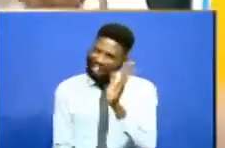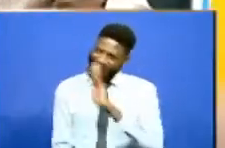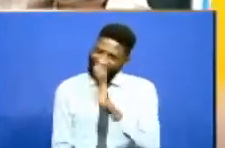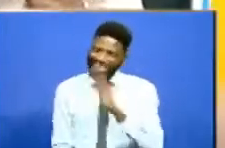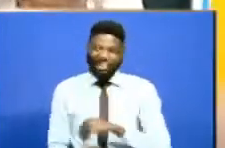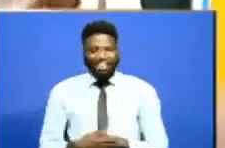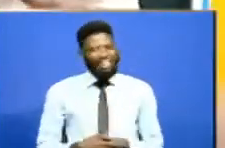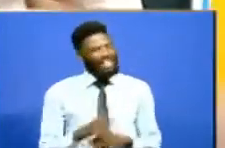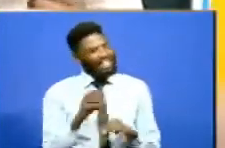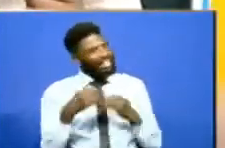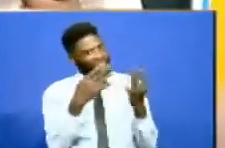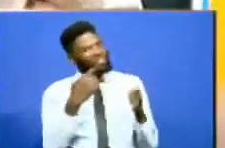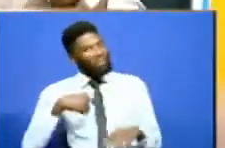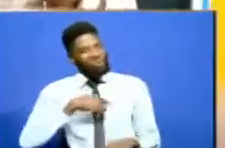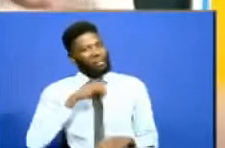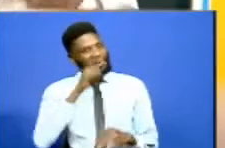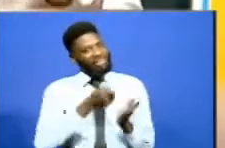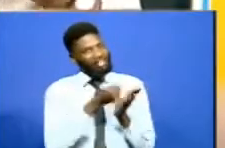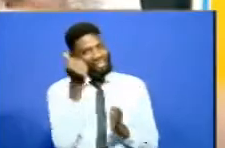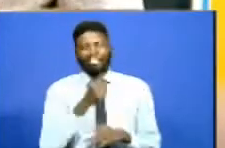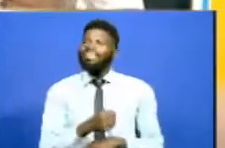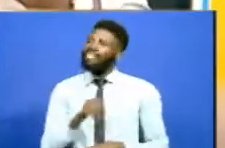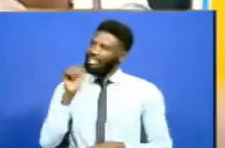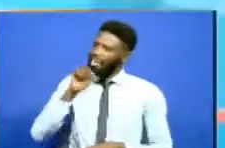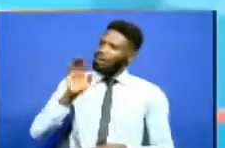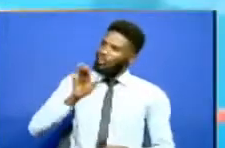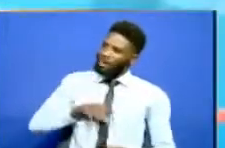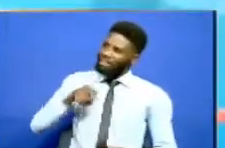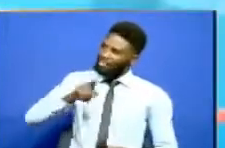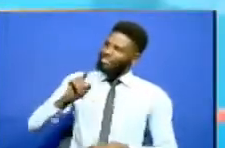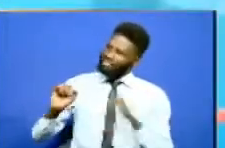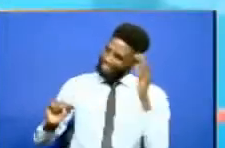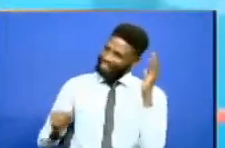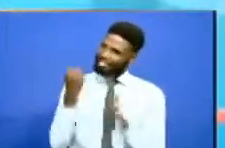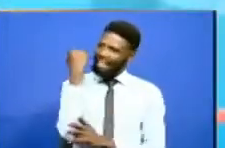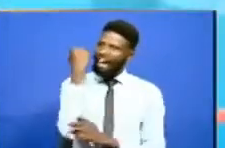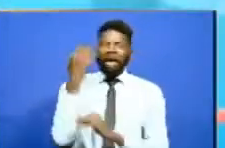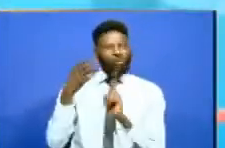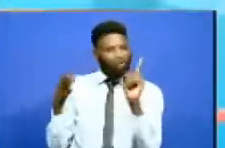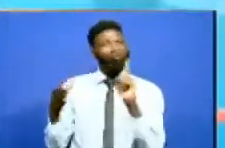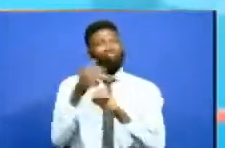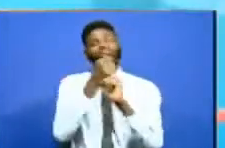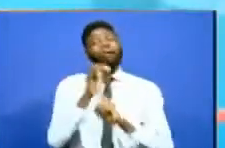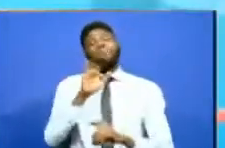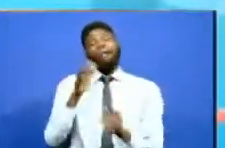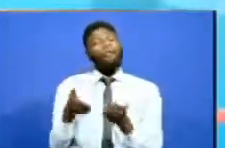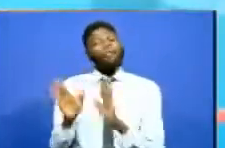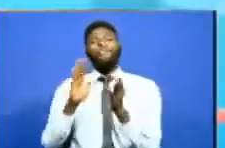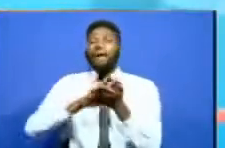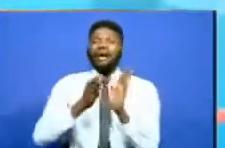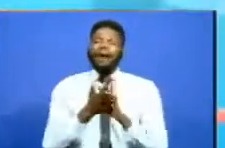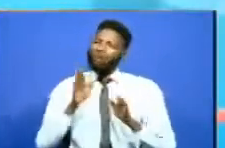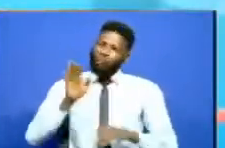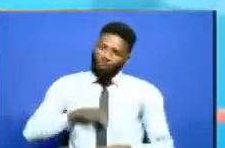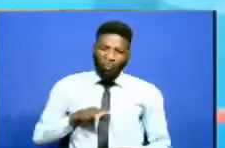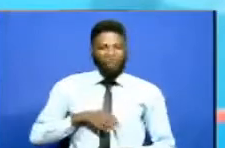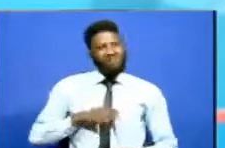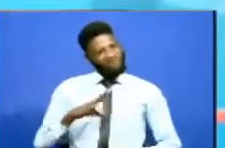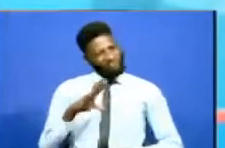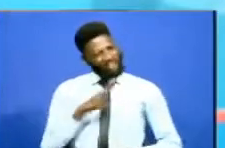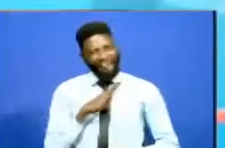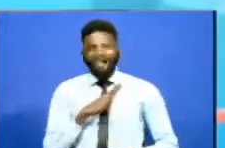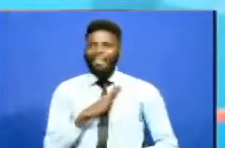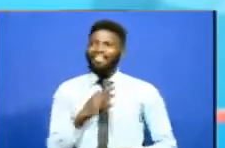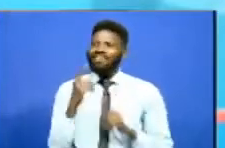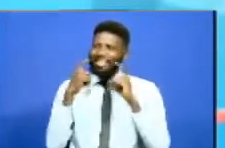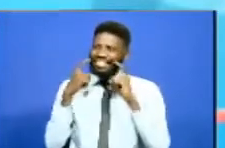and the word take give and those allow chances. Yeah, be true. You and be the woman that you are. It is okay. It is not a sin to